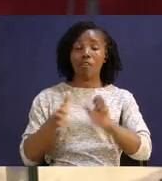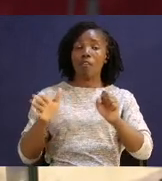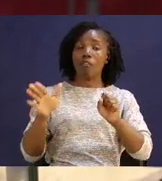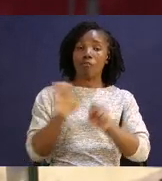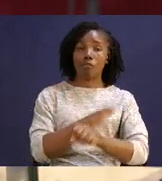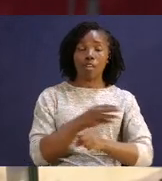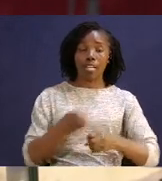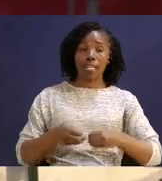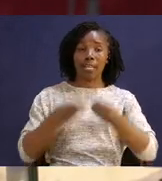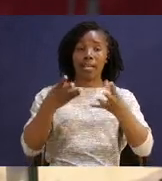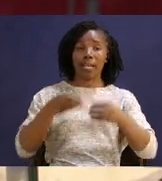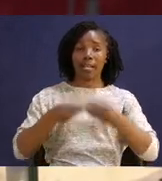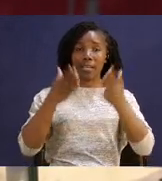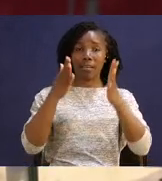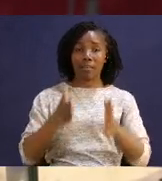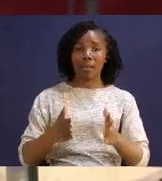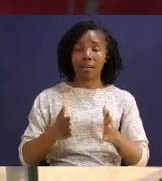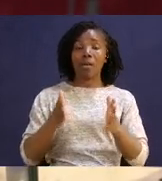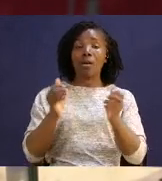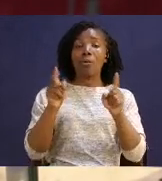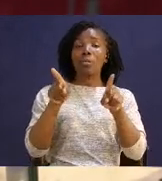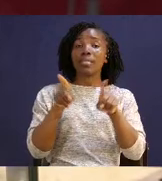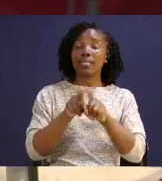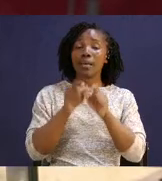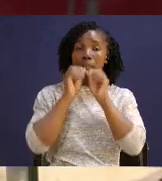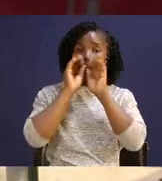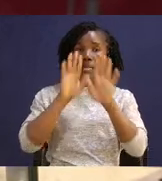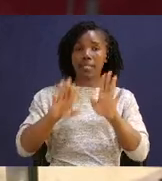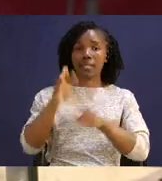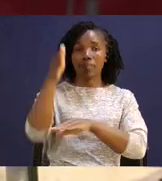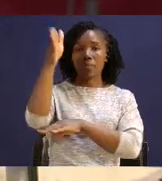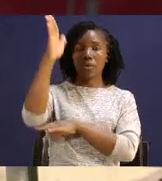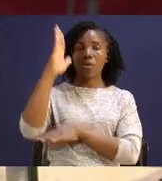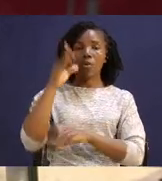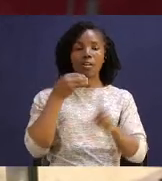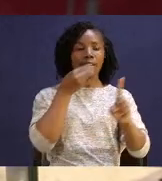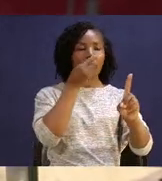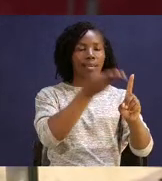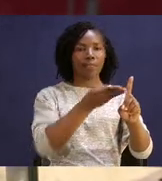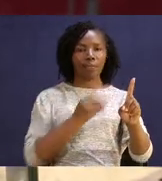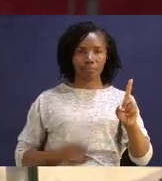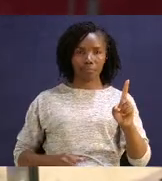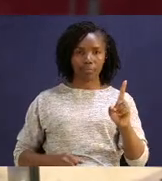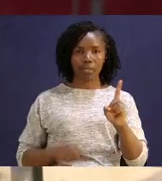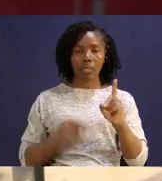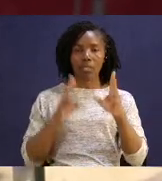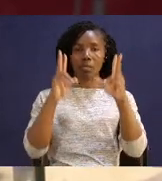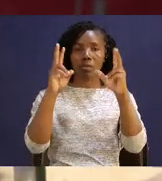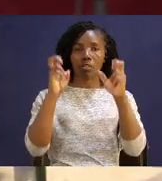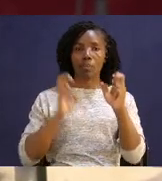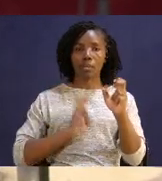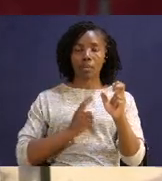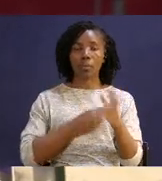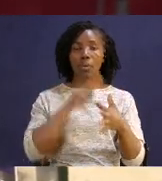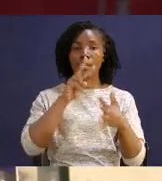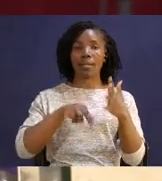with the blessings that God had given to him. So the passage we are reading